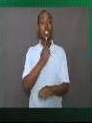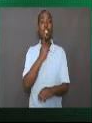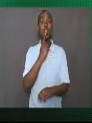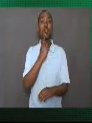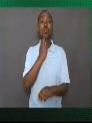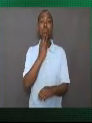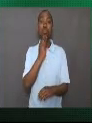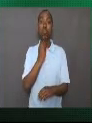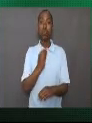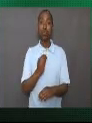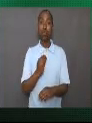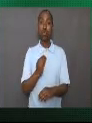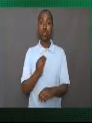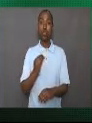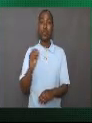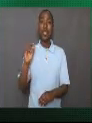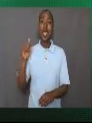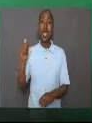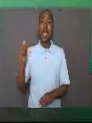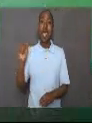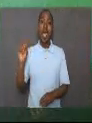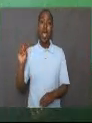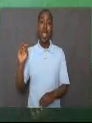through anaerobic respiration.